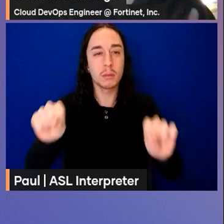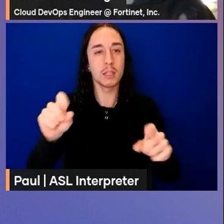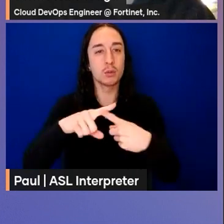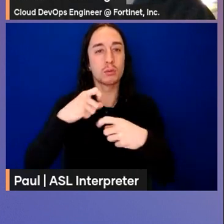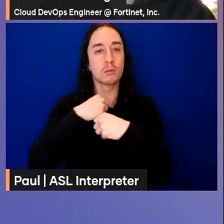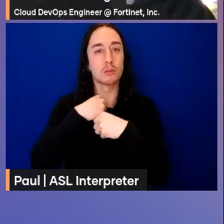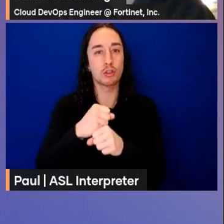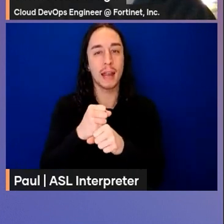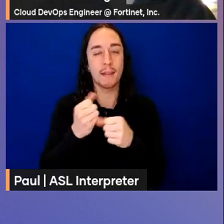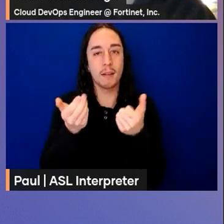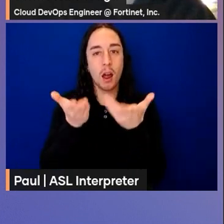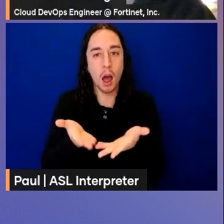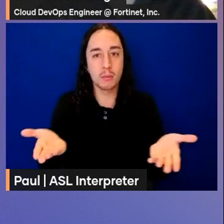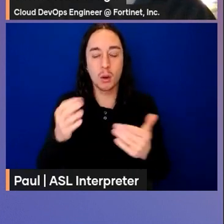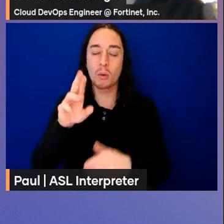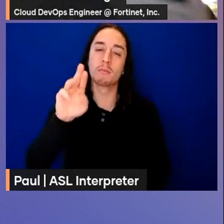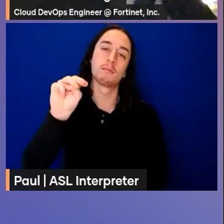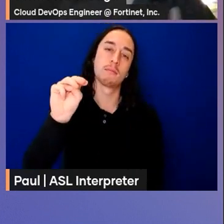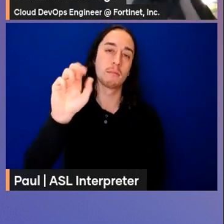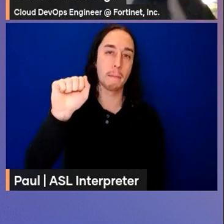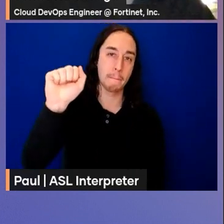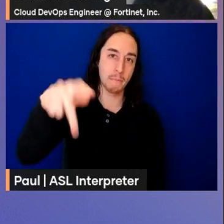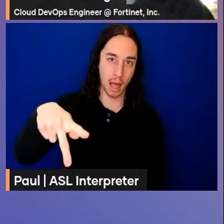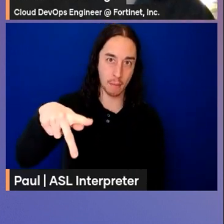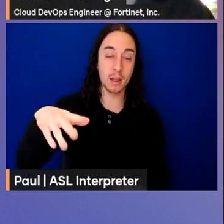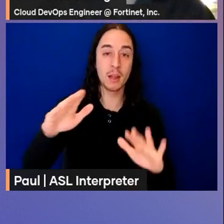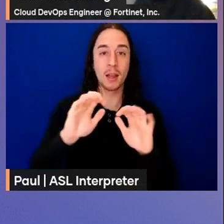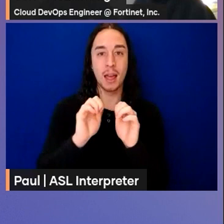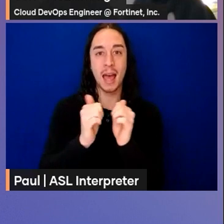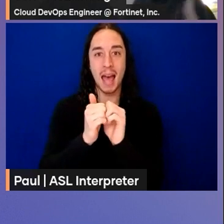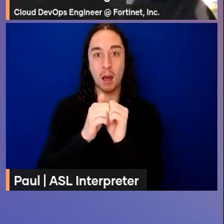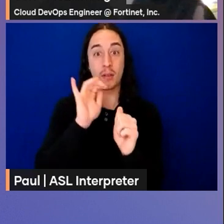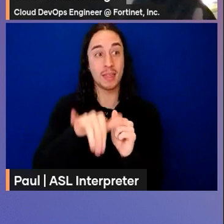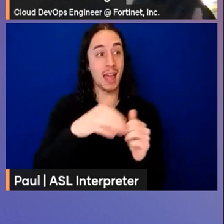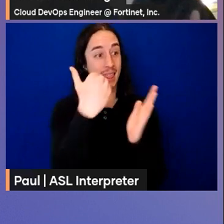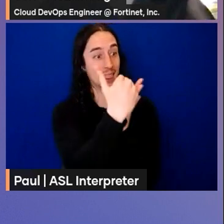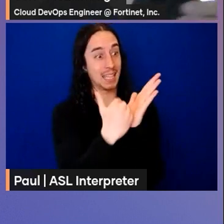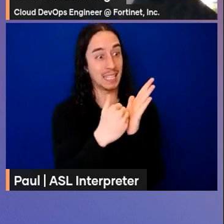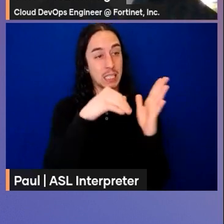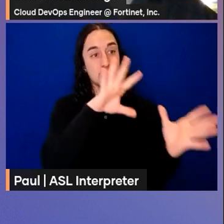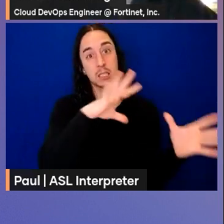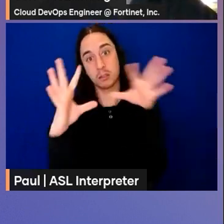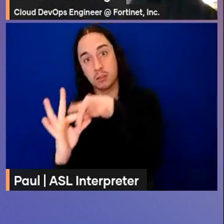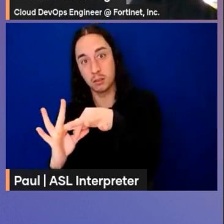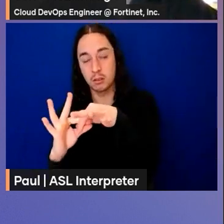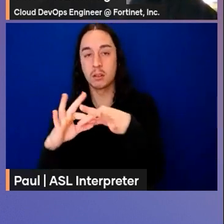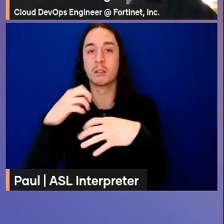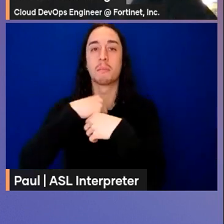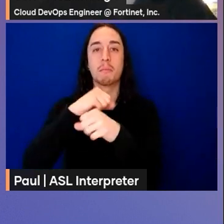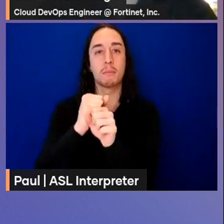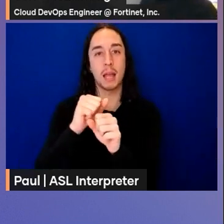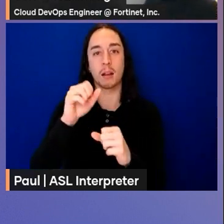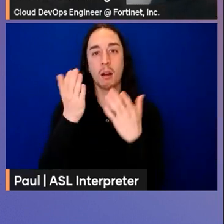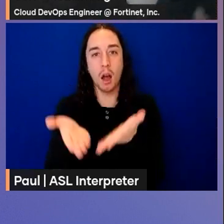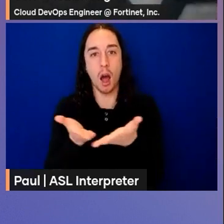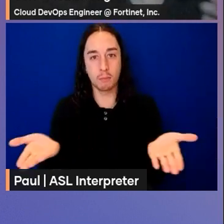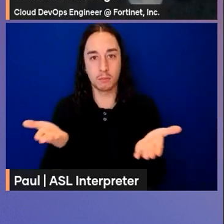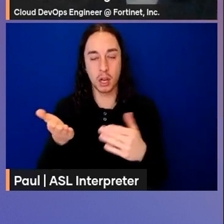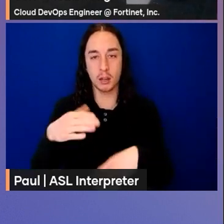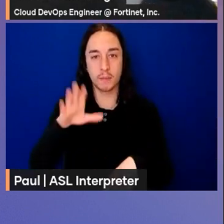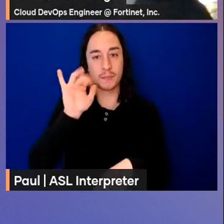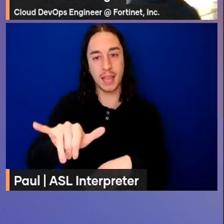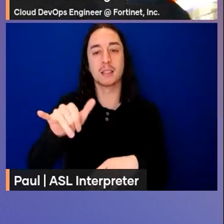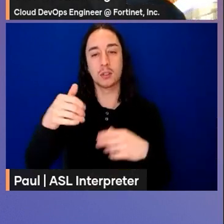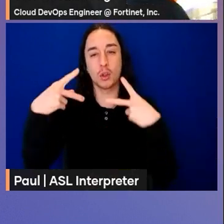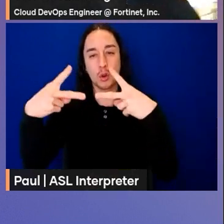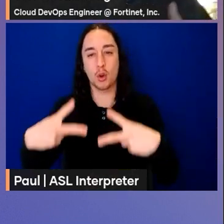or a map object by looping over that list and creating objects. And that's what I'm doing in the code on the left-hand side. So the first line